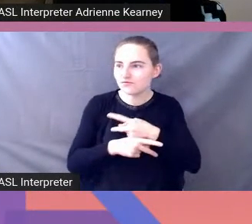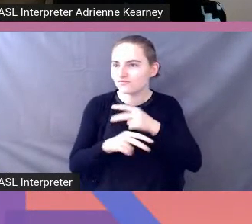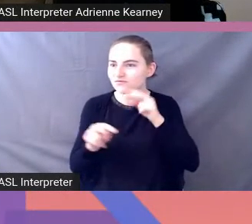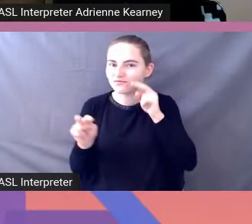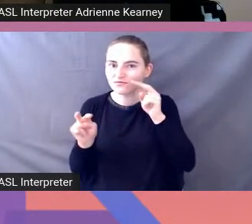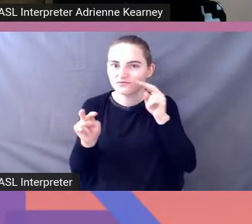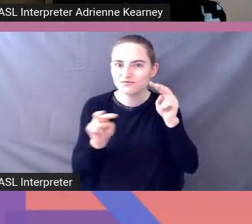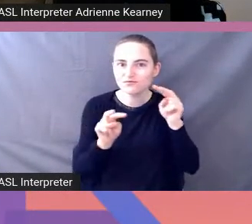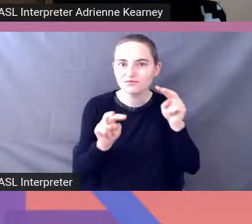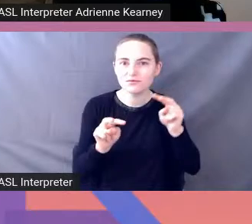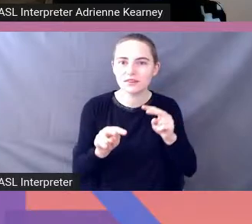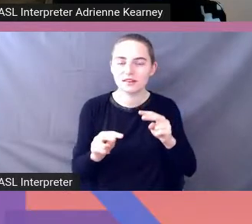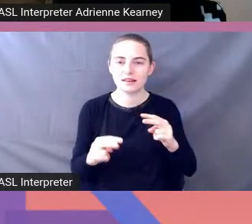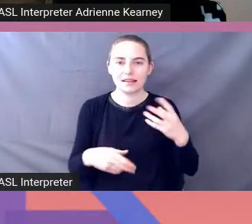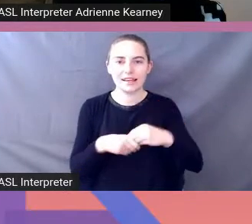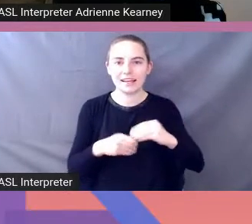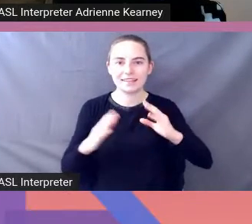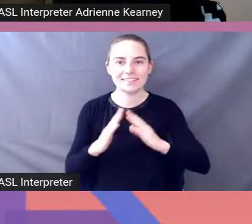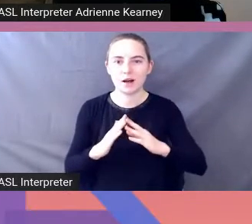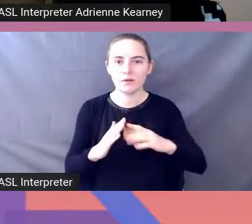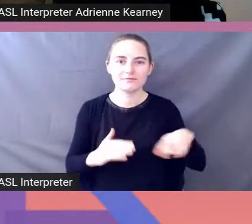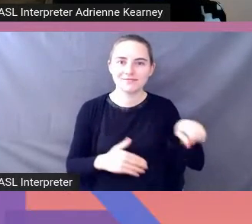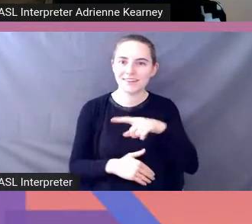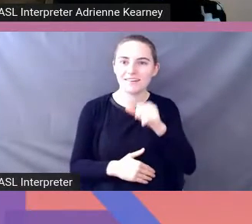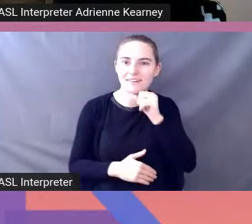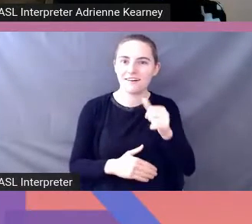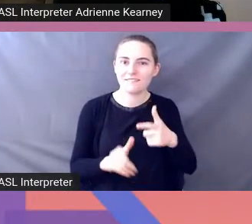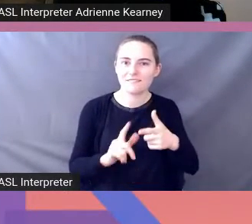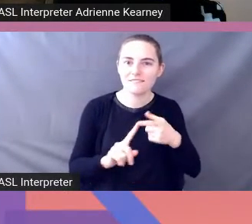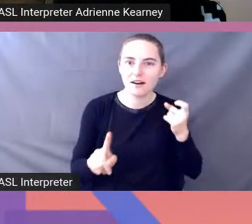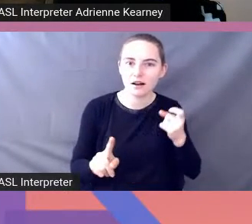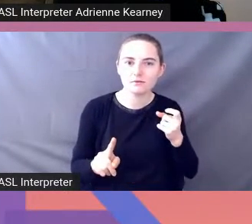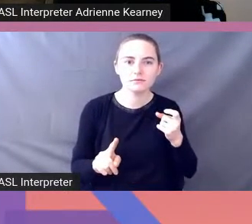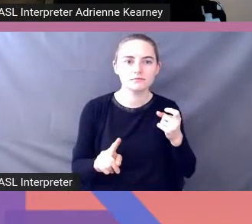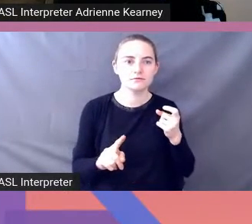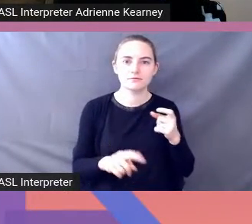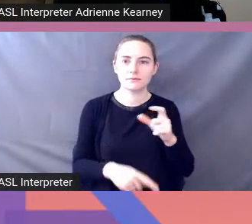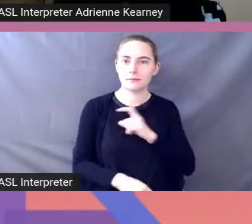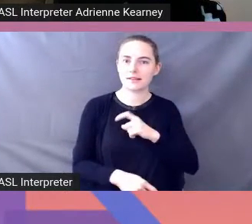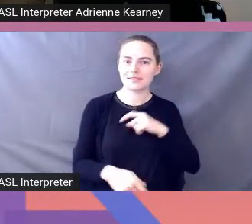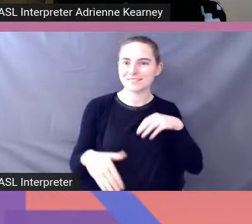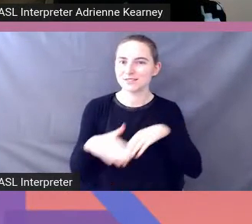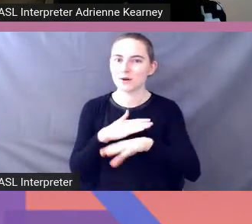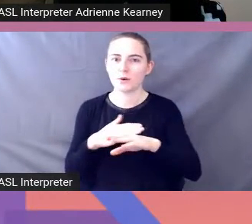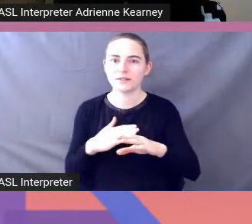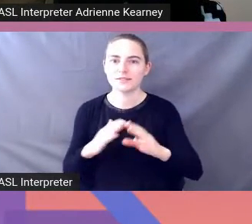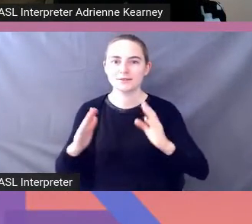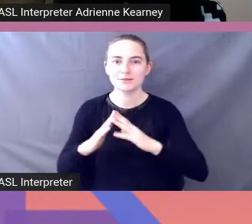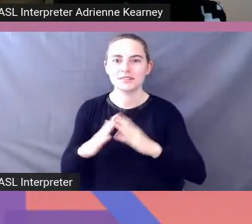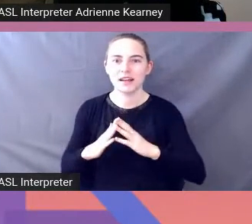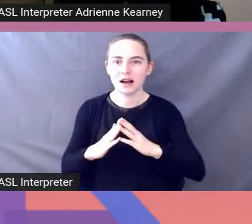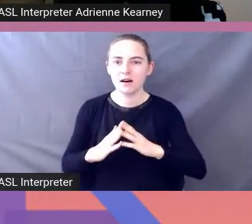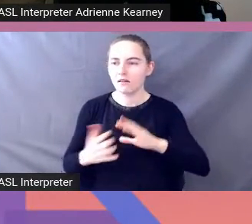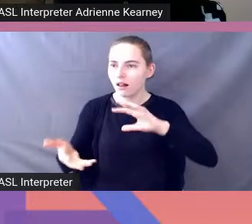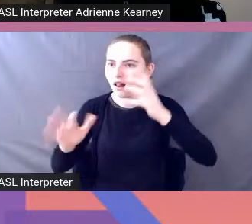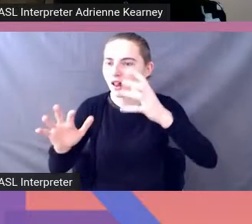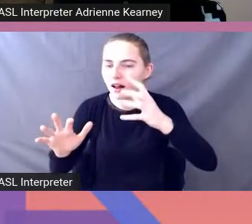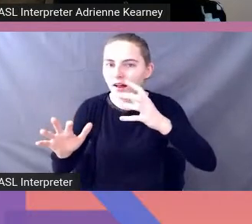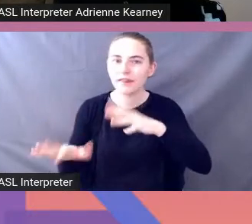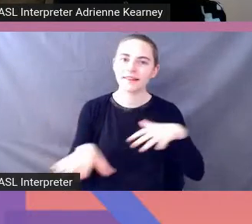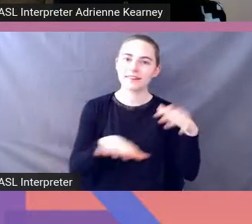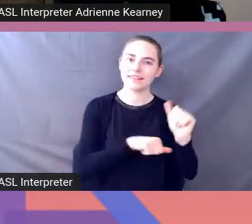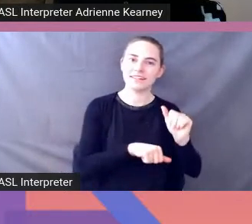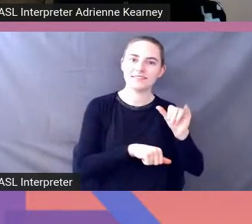the problem. You causing havoc, but then you get to go leave that neighborhood that you police. You see, you don't understand. You didn't grow up in the